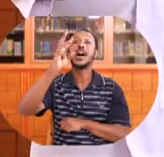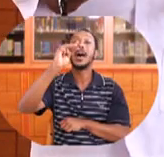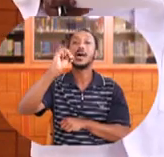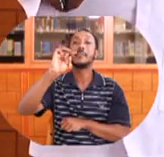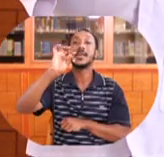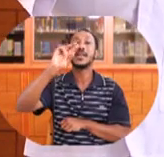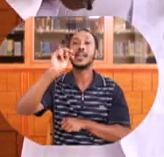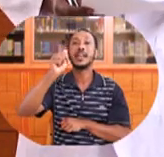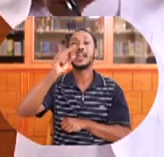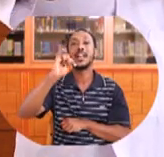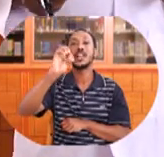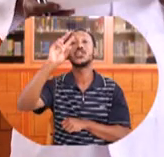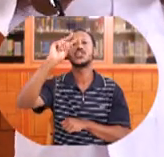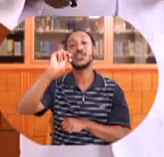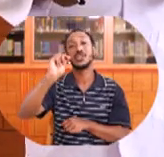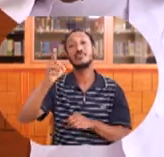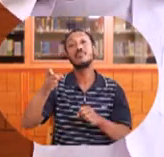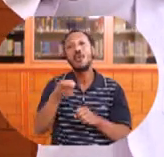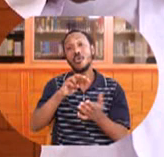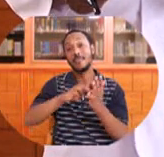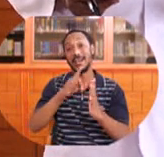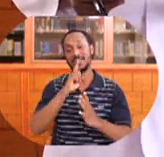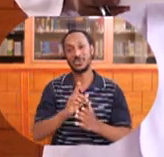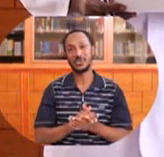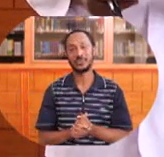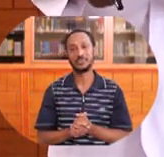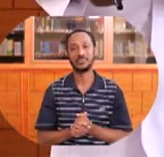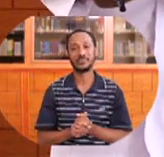and tiny solid particles.